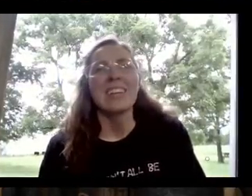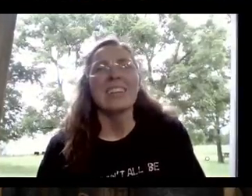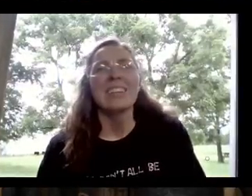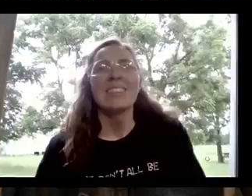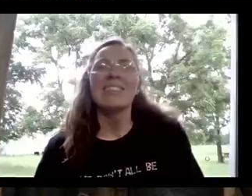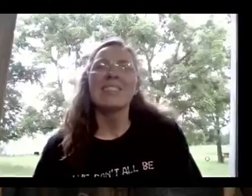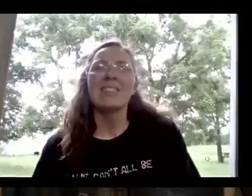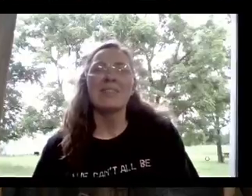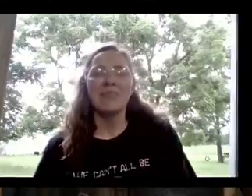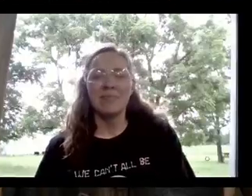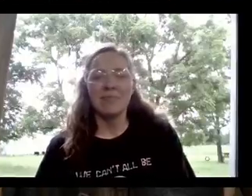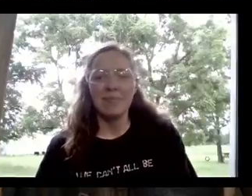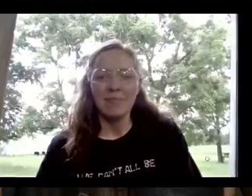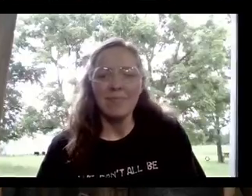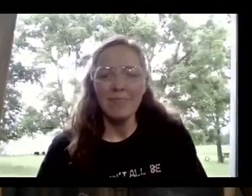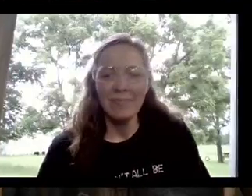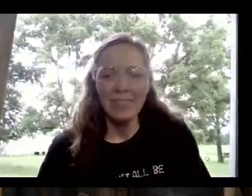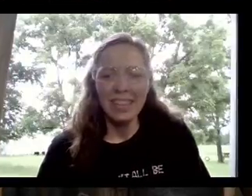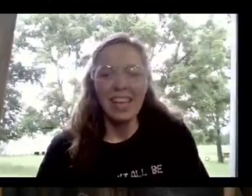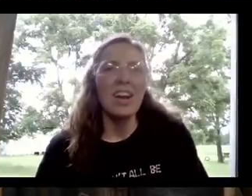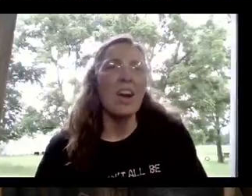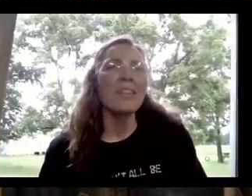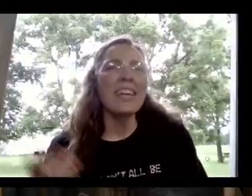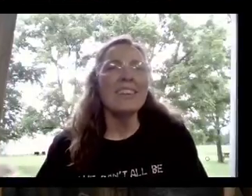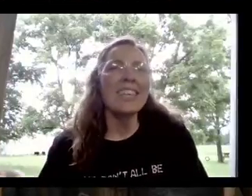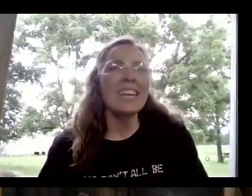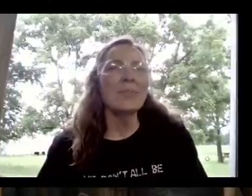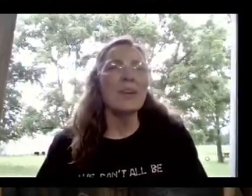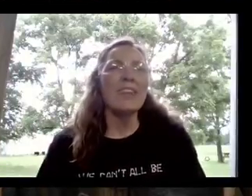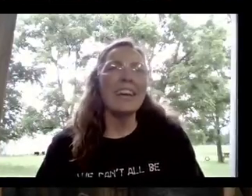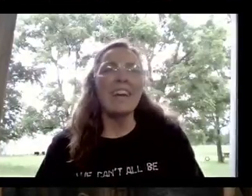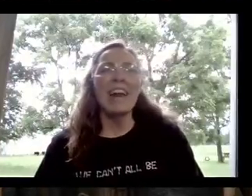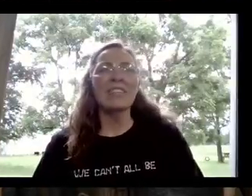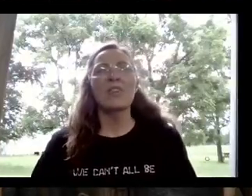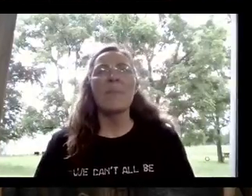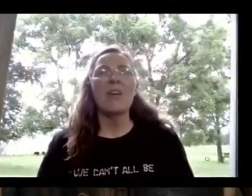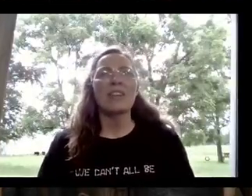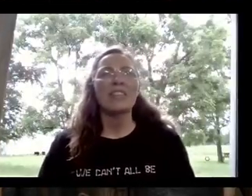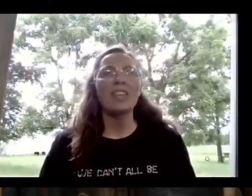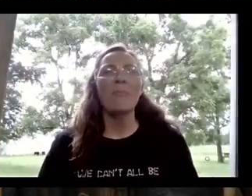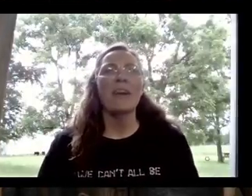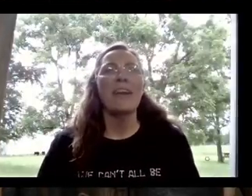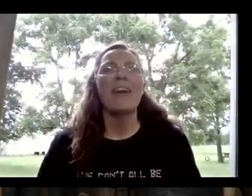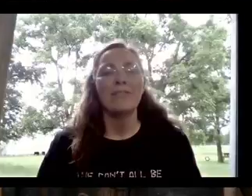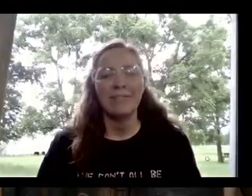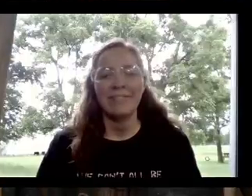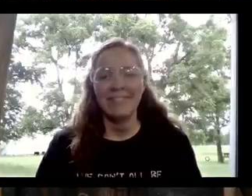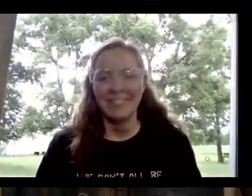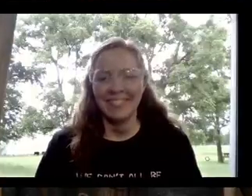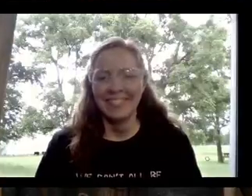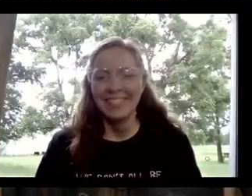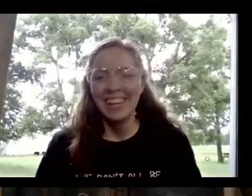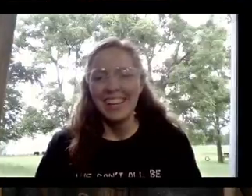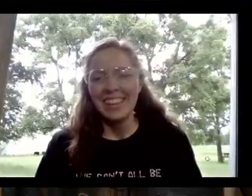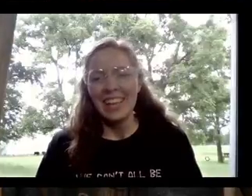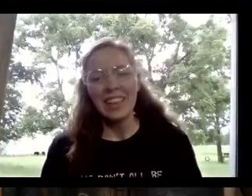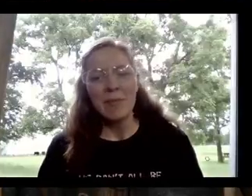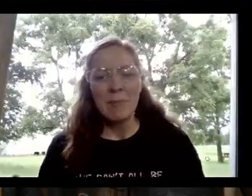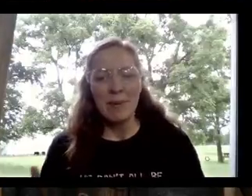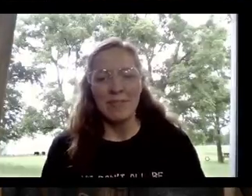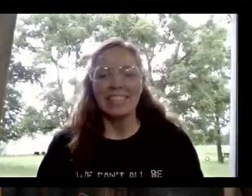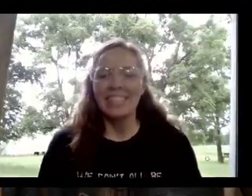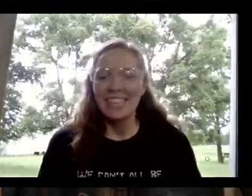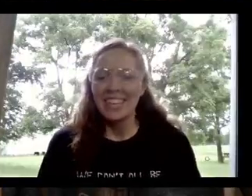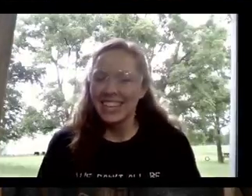Because I am definitely not everybody's flavor of the day. Only downside is we don't like have ice cream out here in the shop right now. Yeah. That'd